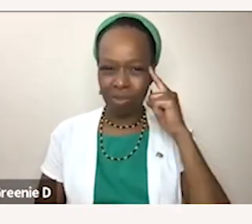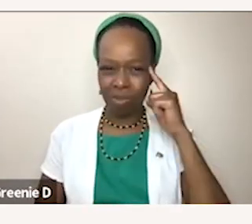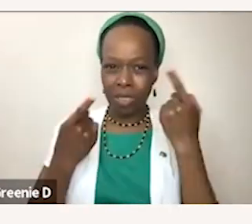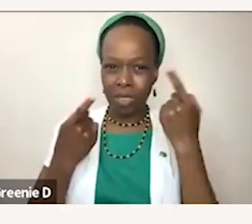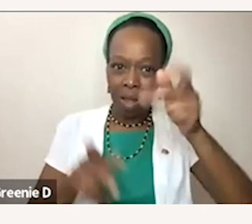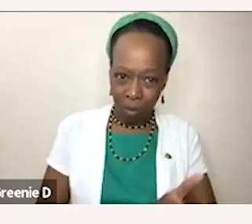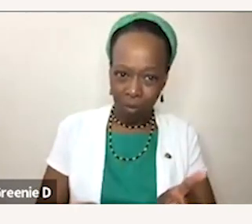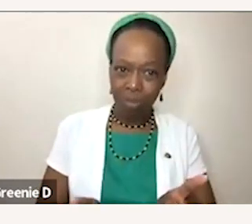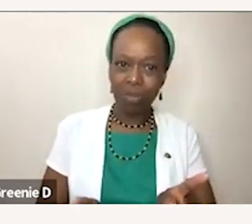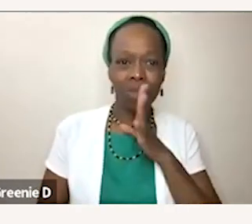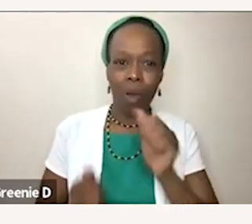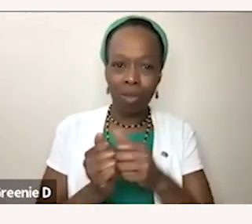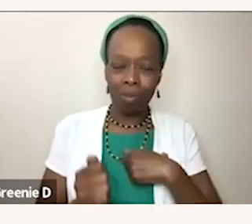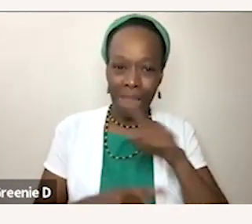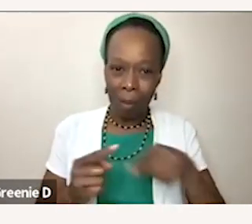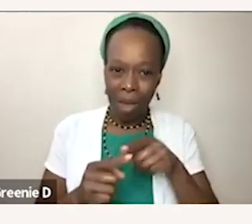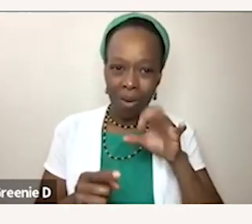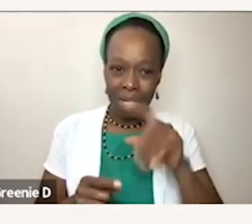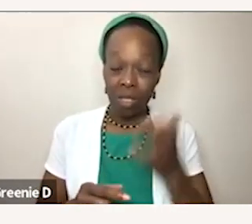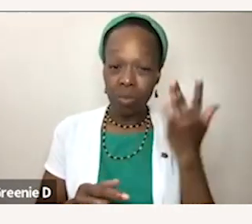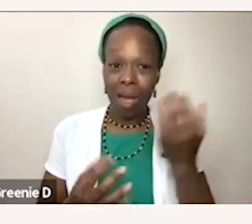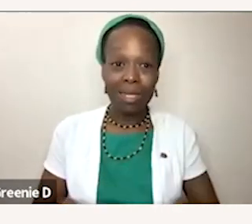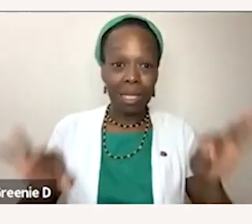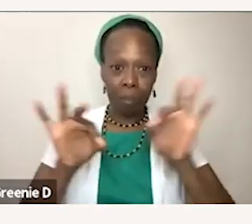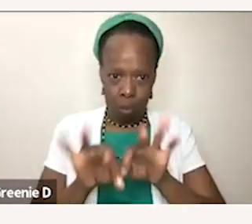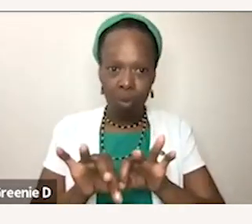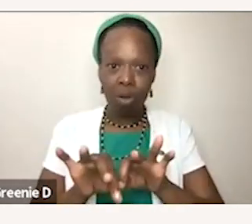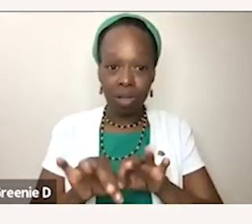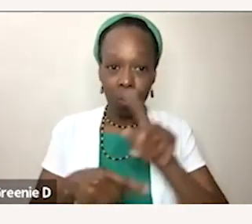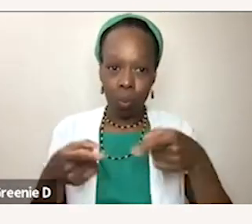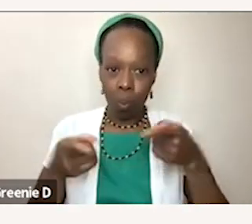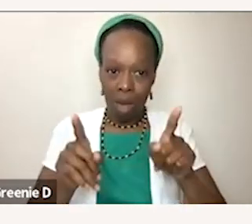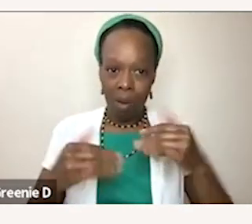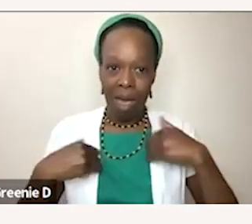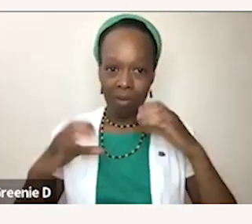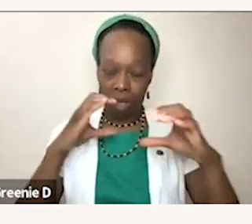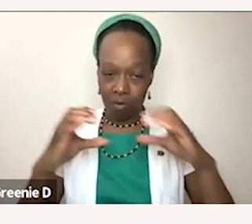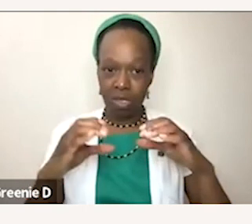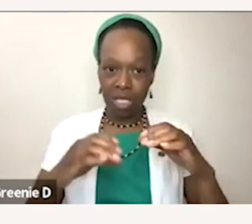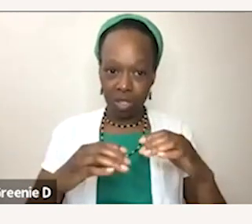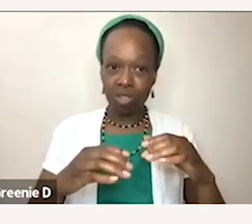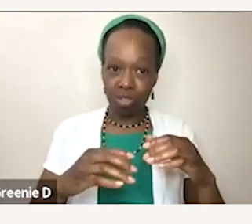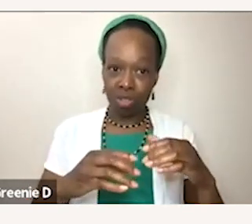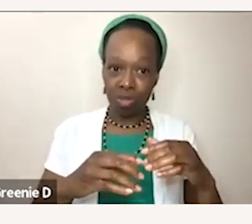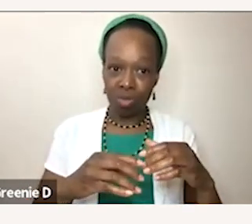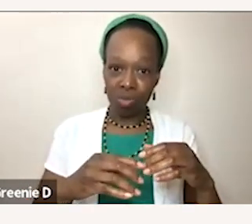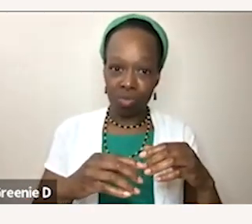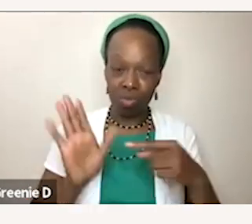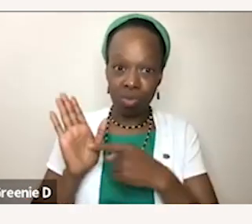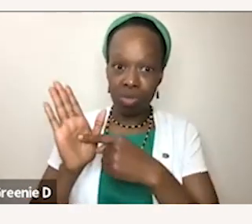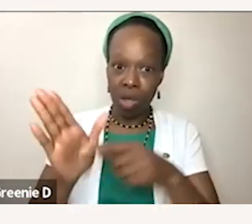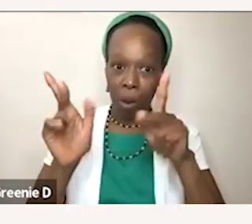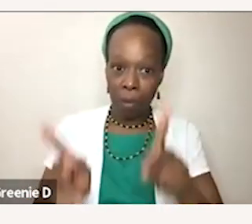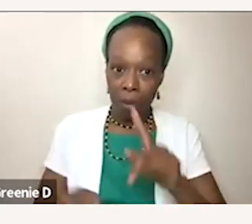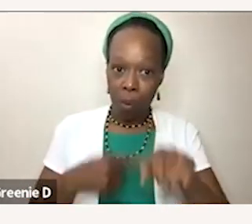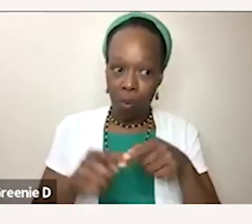it's why it's important to call people in when you're having conversations, because I truly, honestly have to believe that